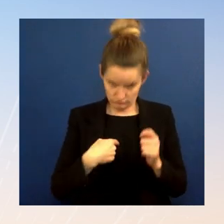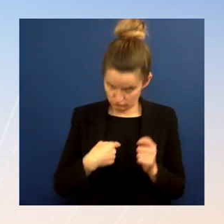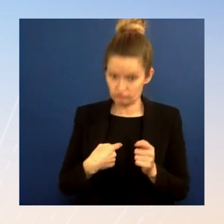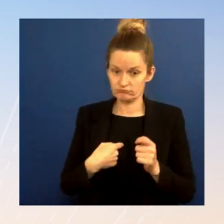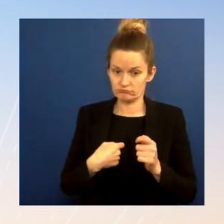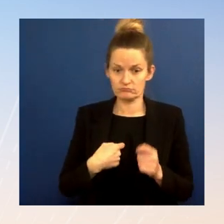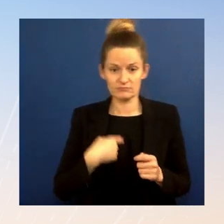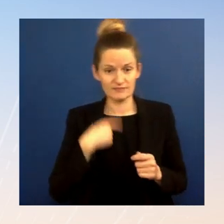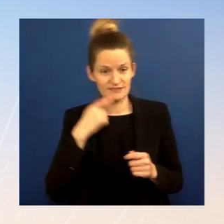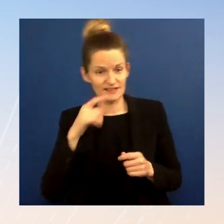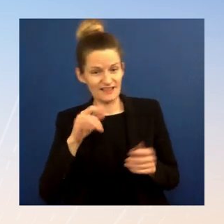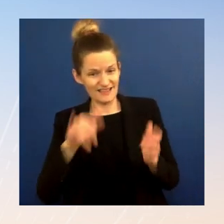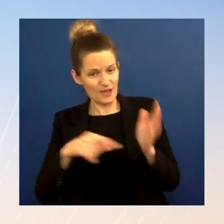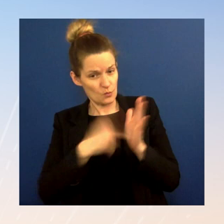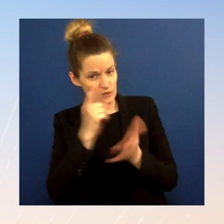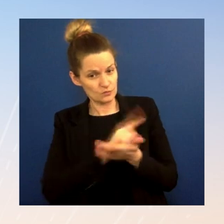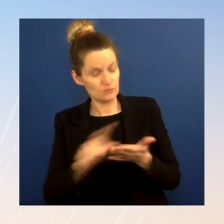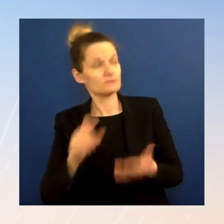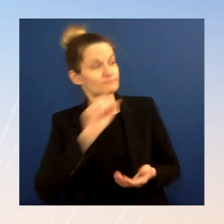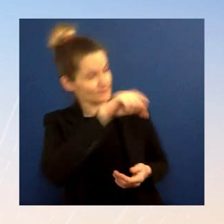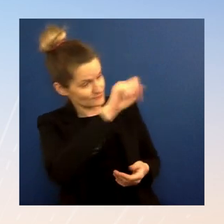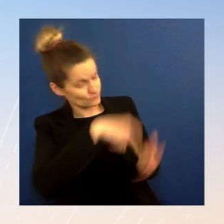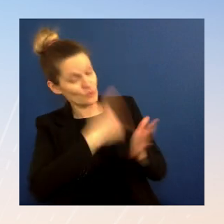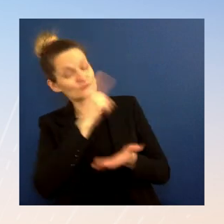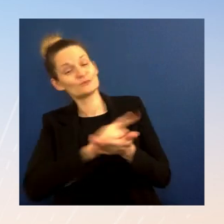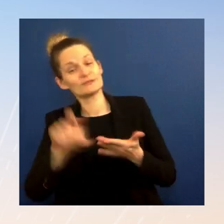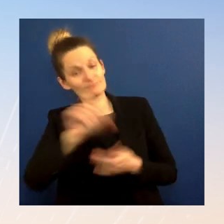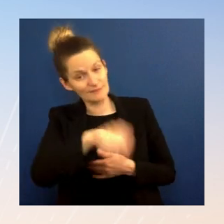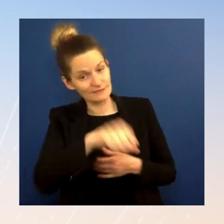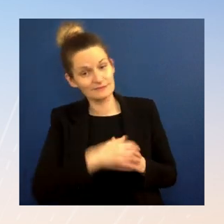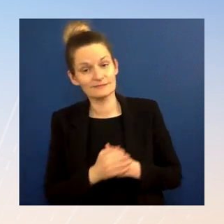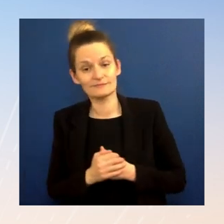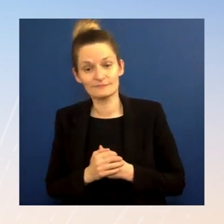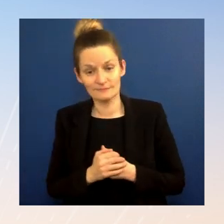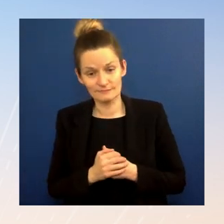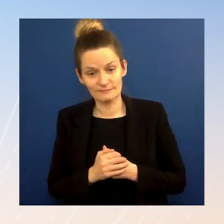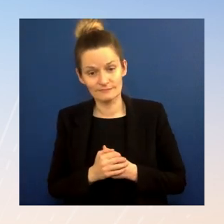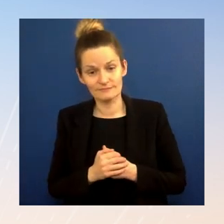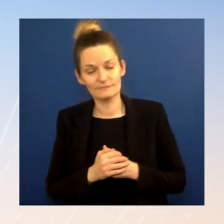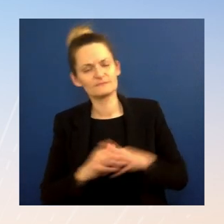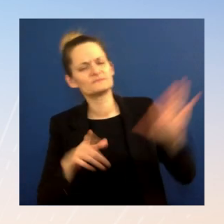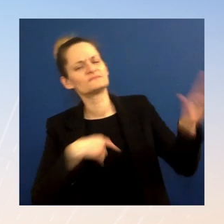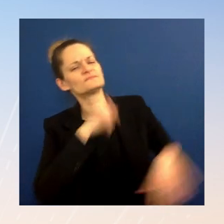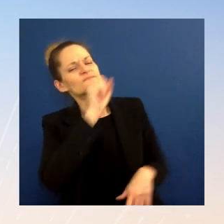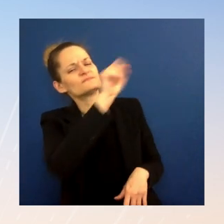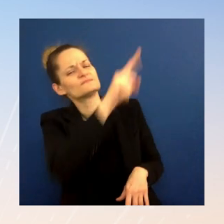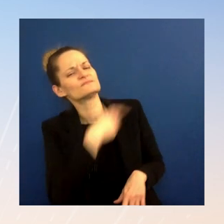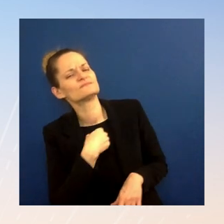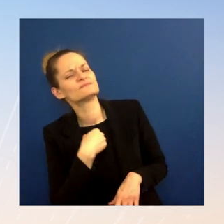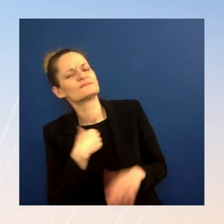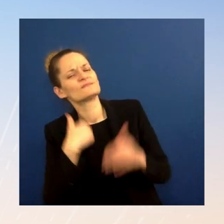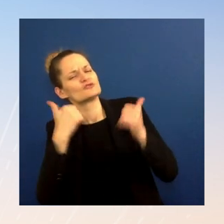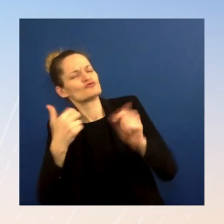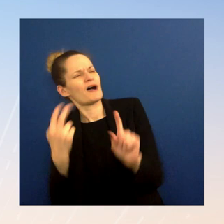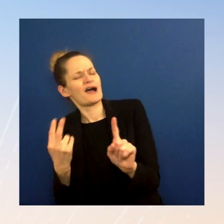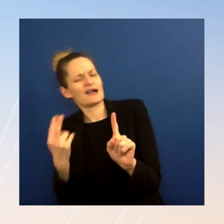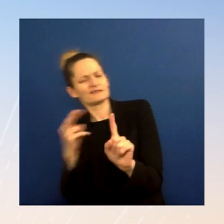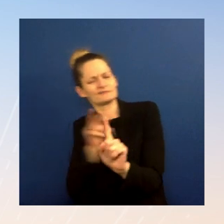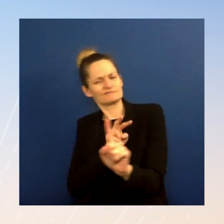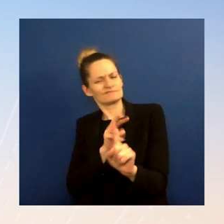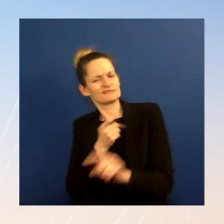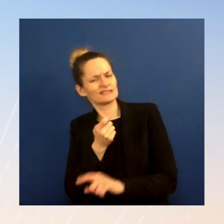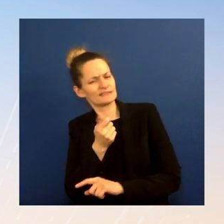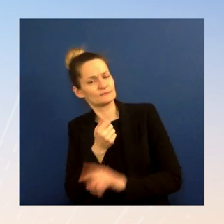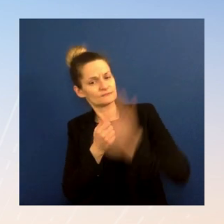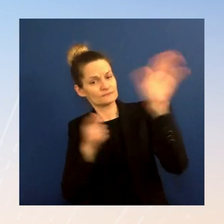Jen, questions on a couple different topics. Sure. So try this a different way. Does the president have specific things he wants to accomplish in tomorrow's conversation